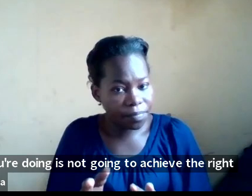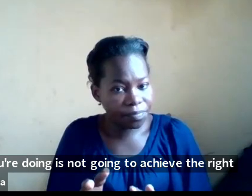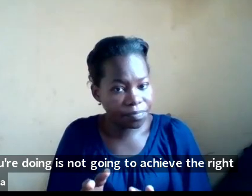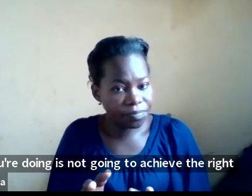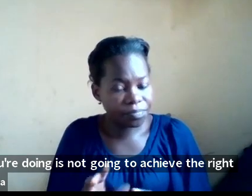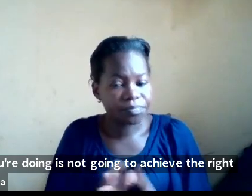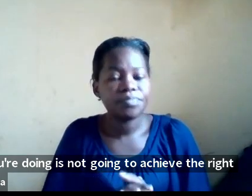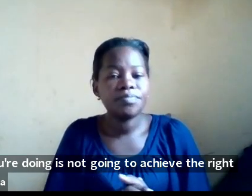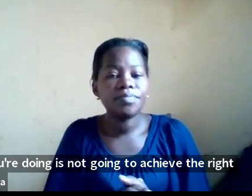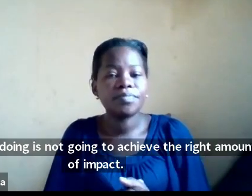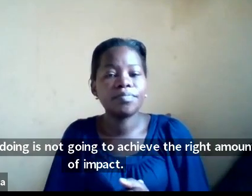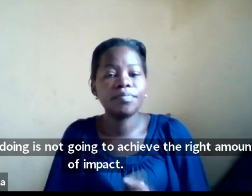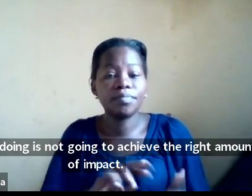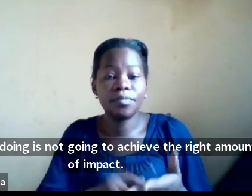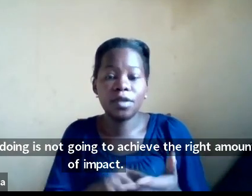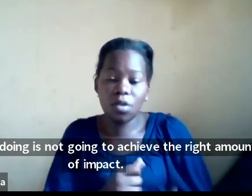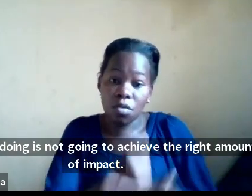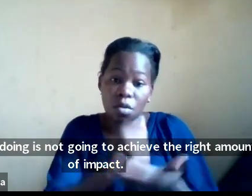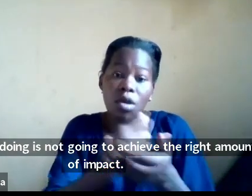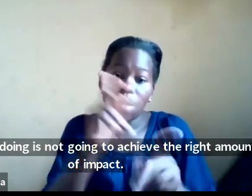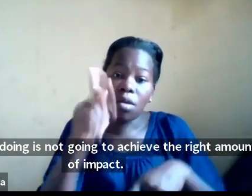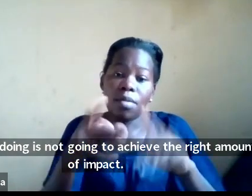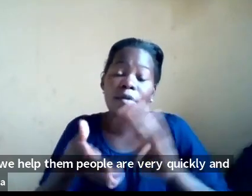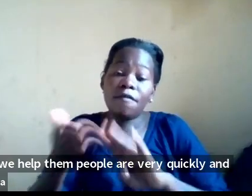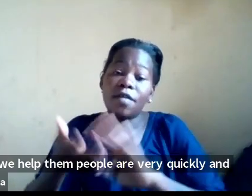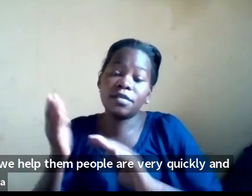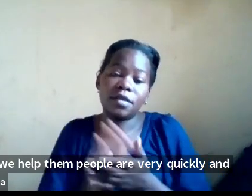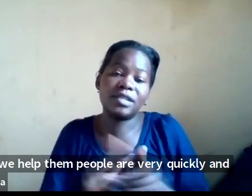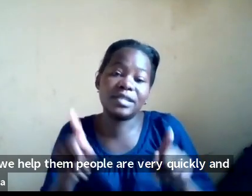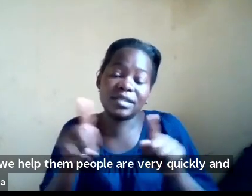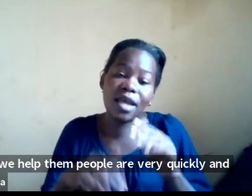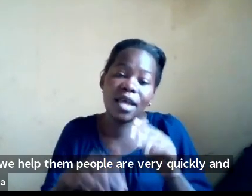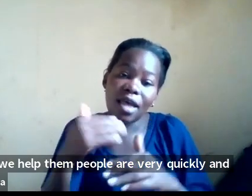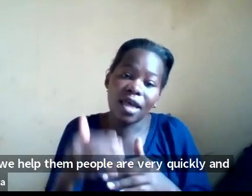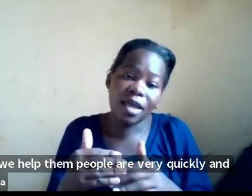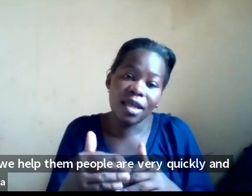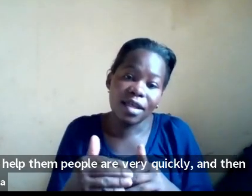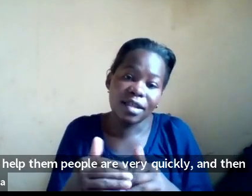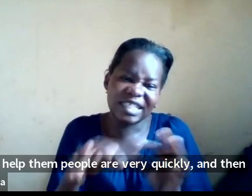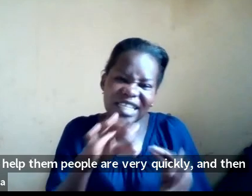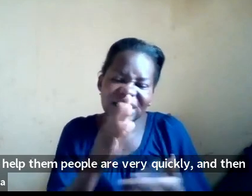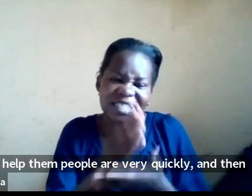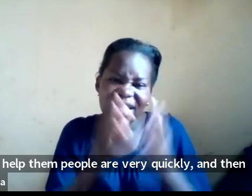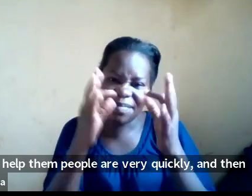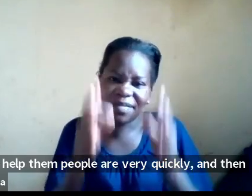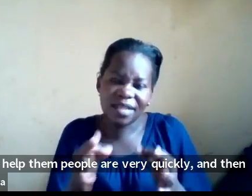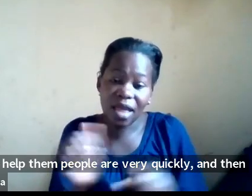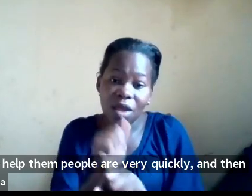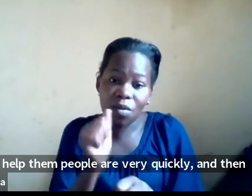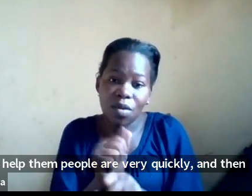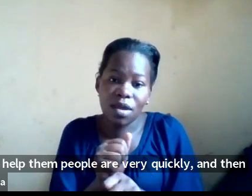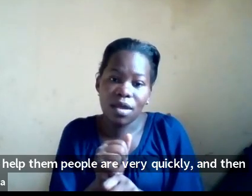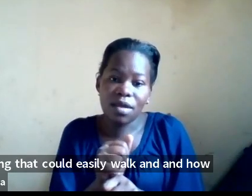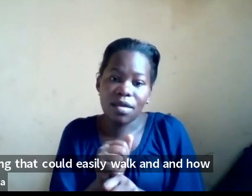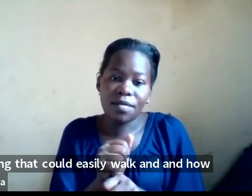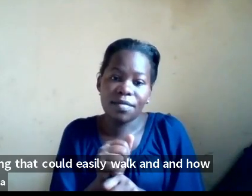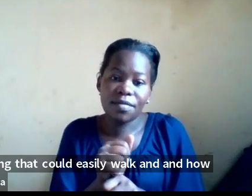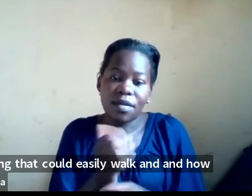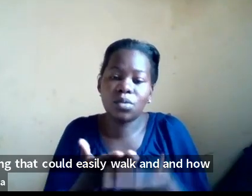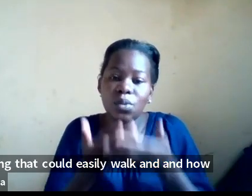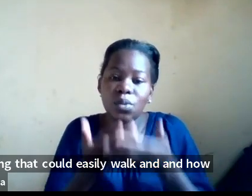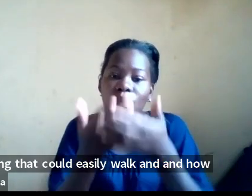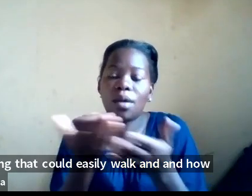So we help them pivot very quickly and then test something that could easily work and hand it over to